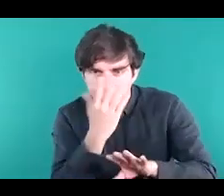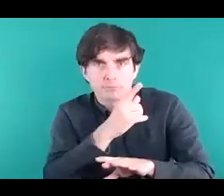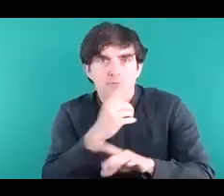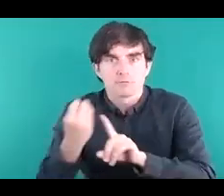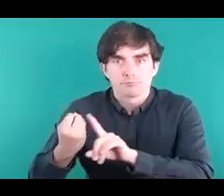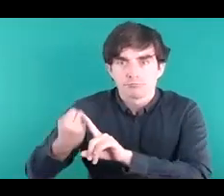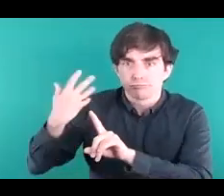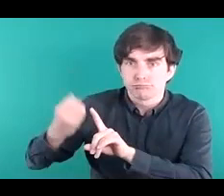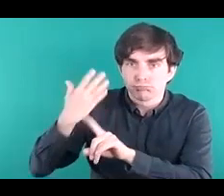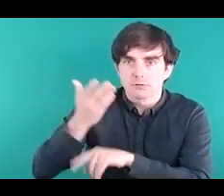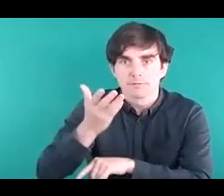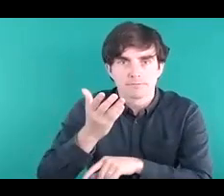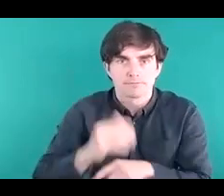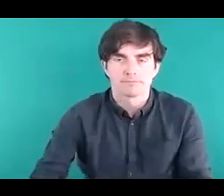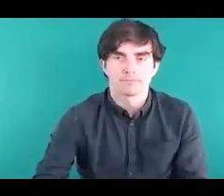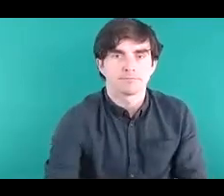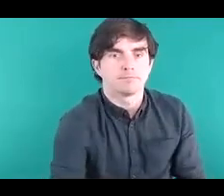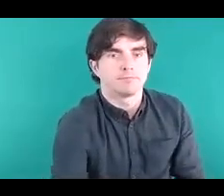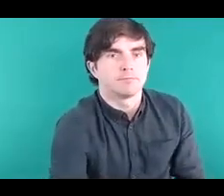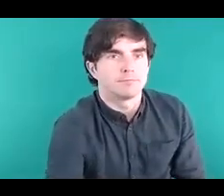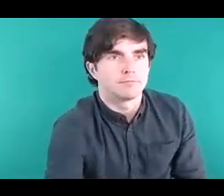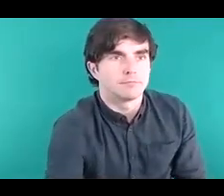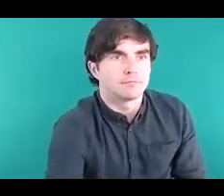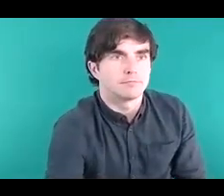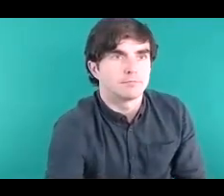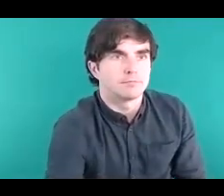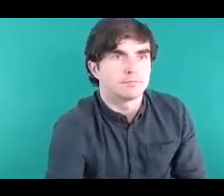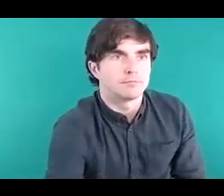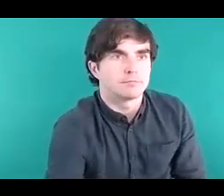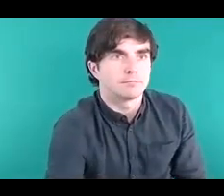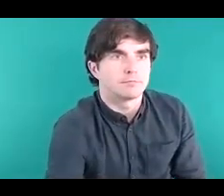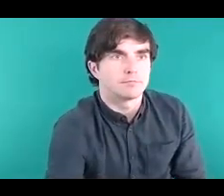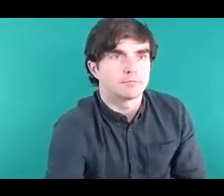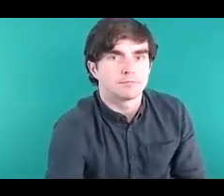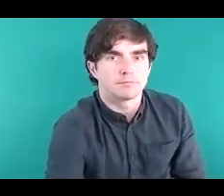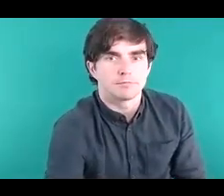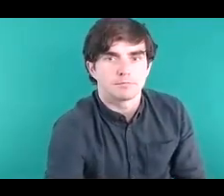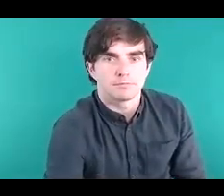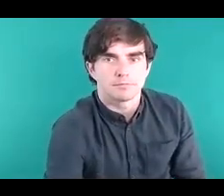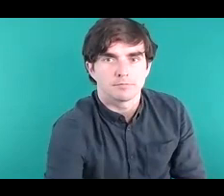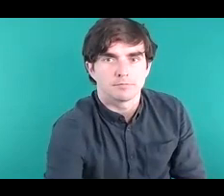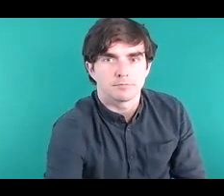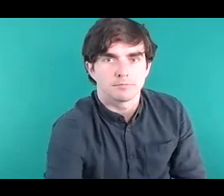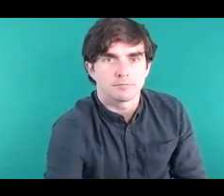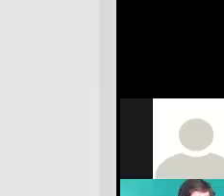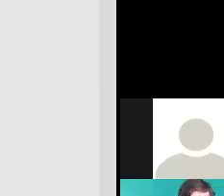opportunity to talk to you today. It's been